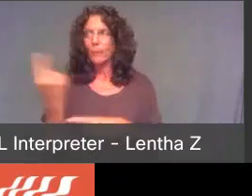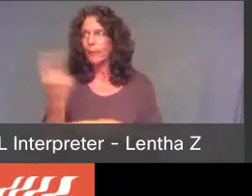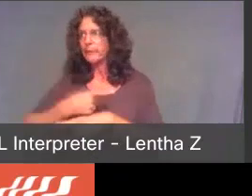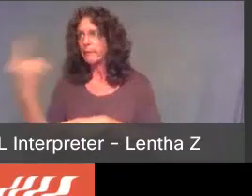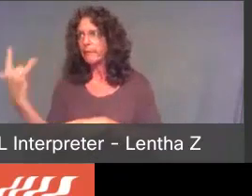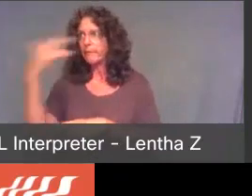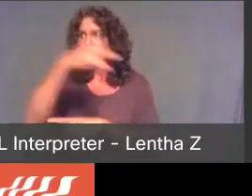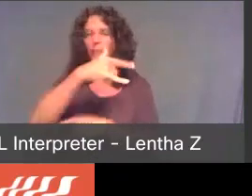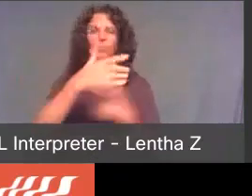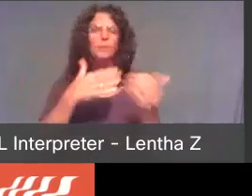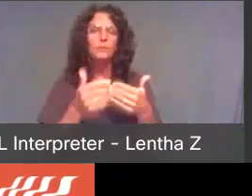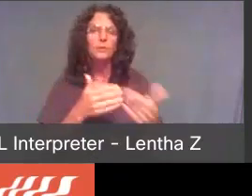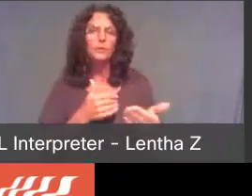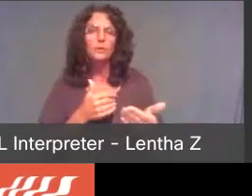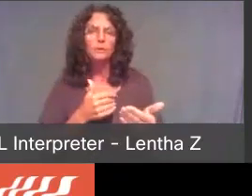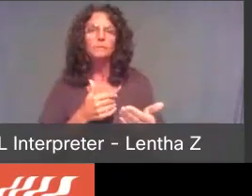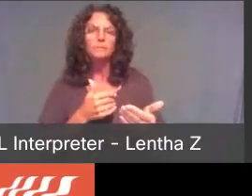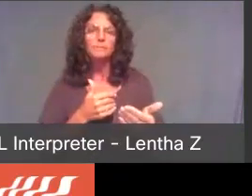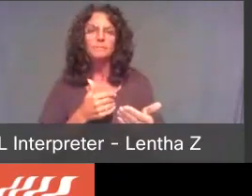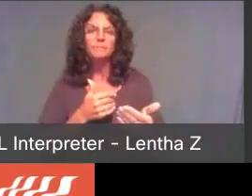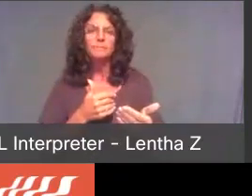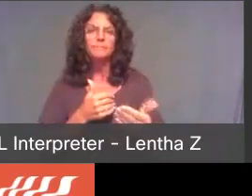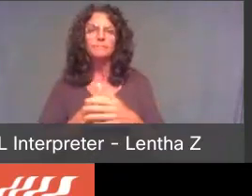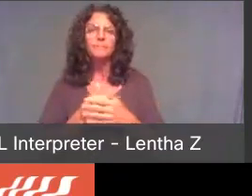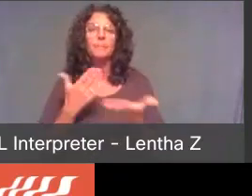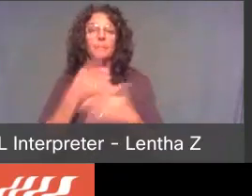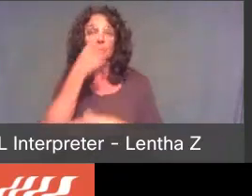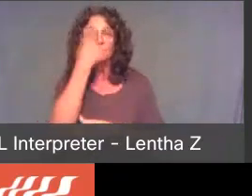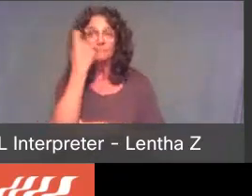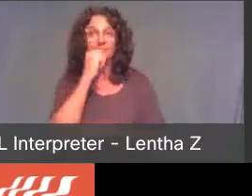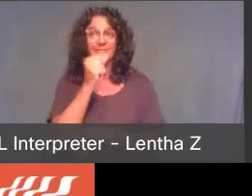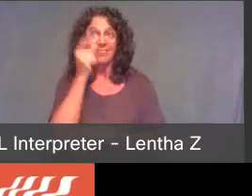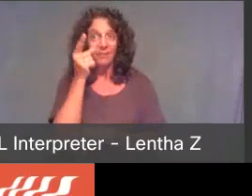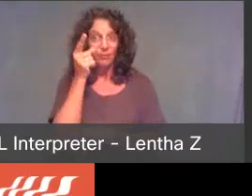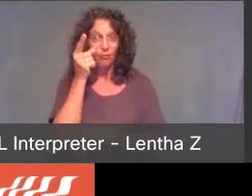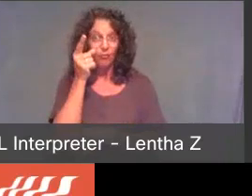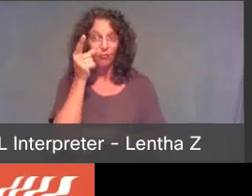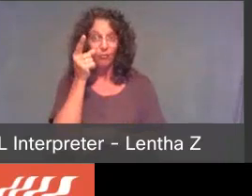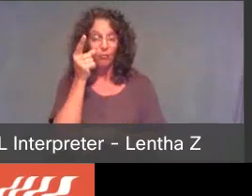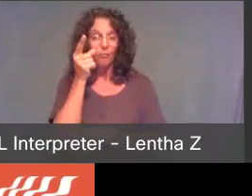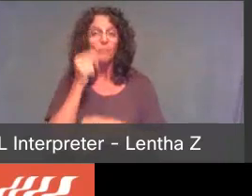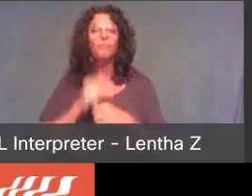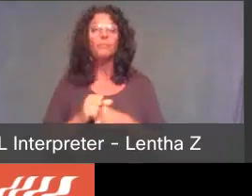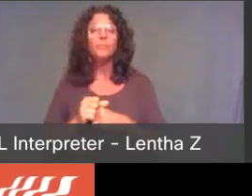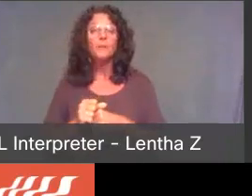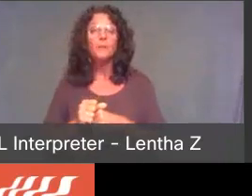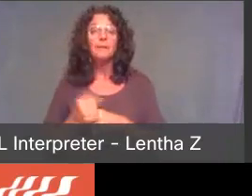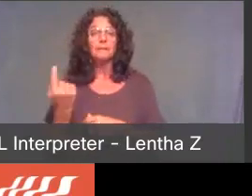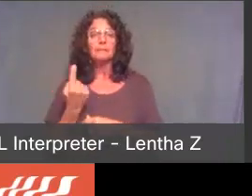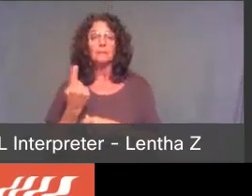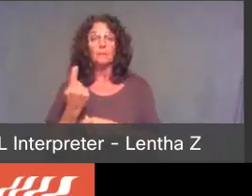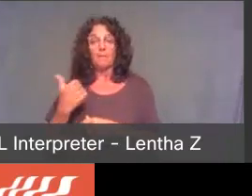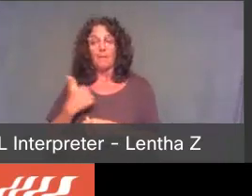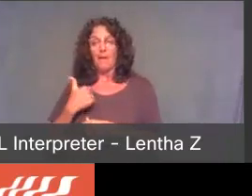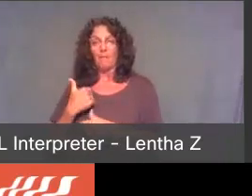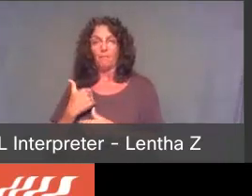flight in an airplane might not hold a lot of trauma in that migration. But someone who has to